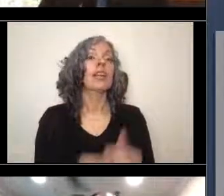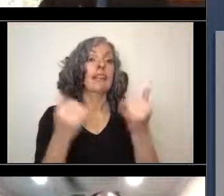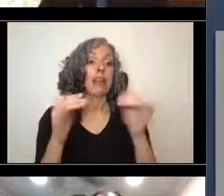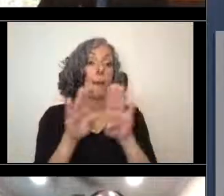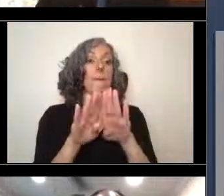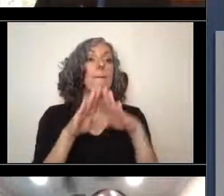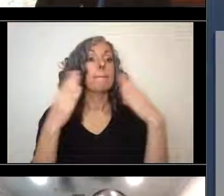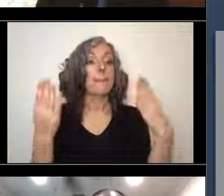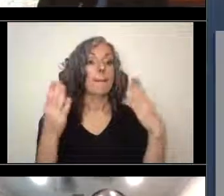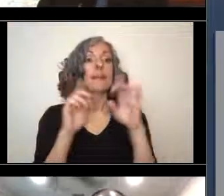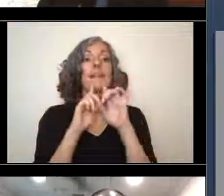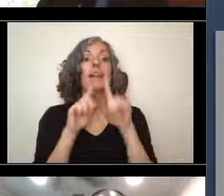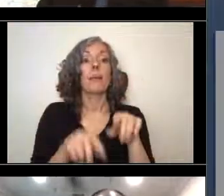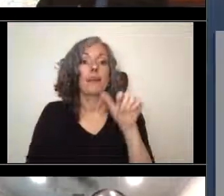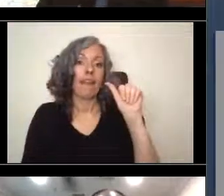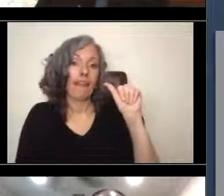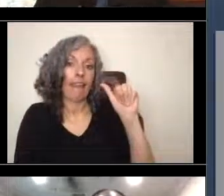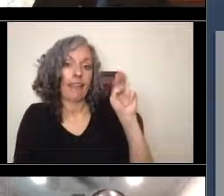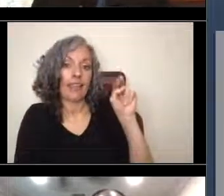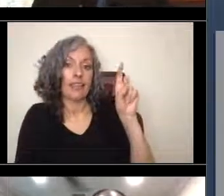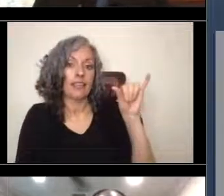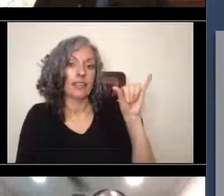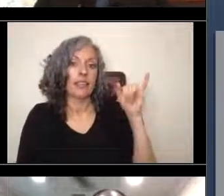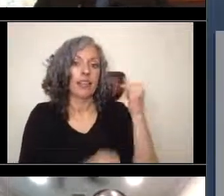Andy Swanson here that would like to make a statement.